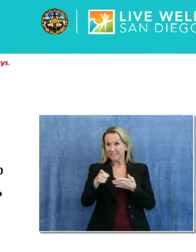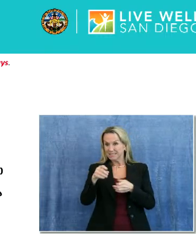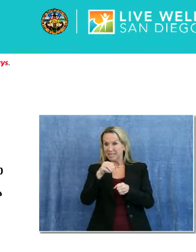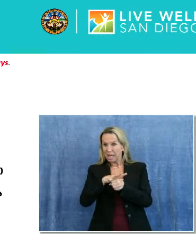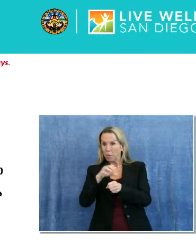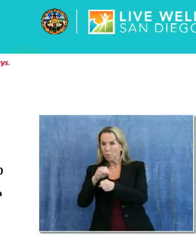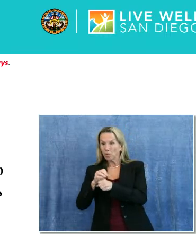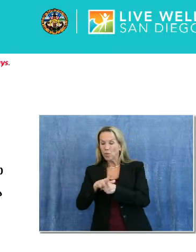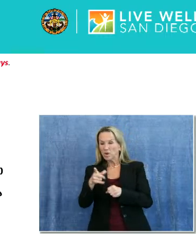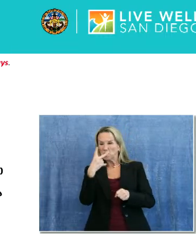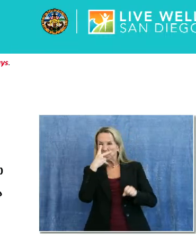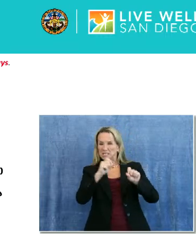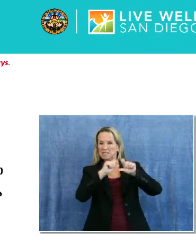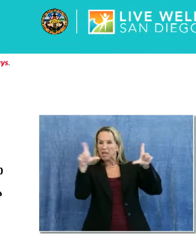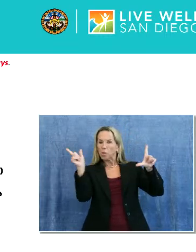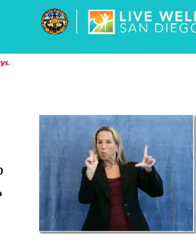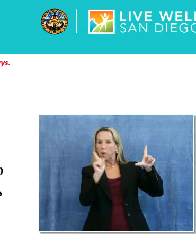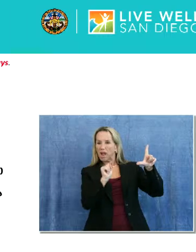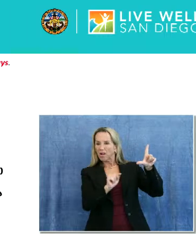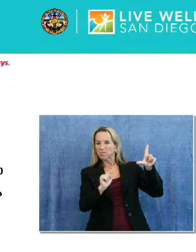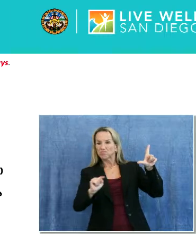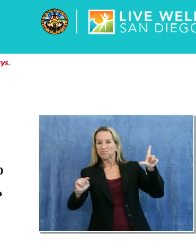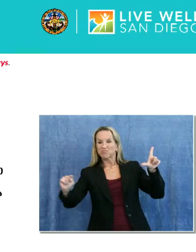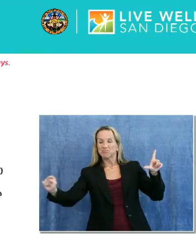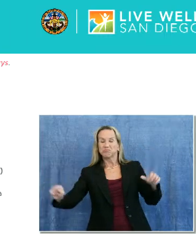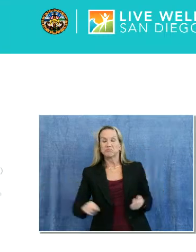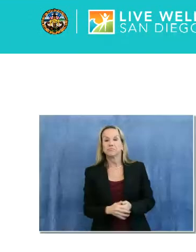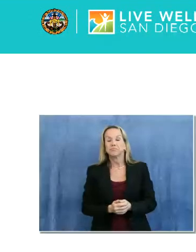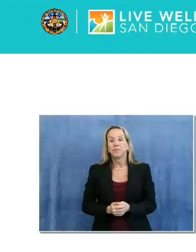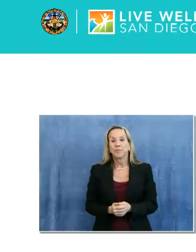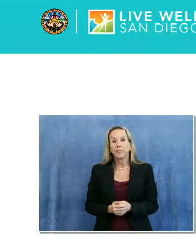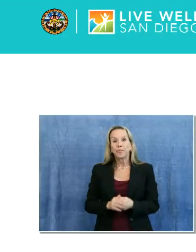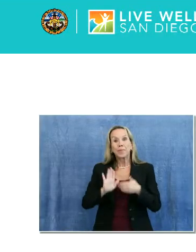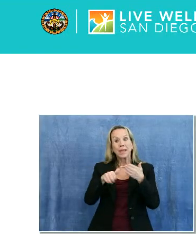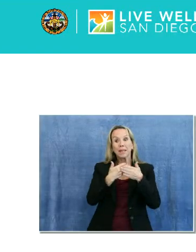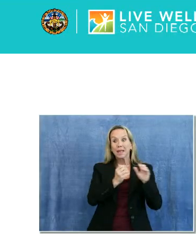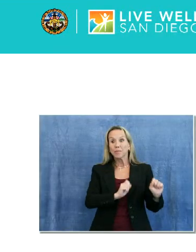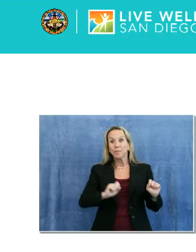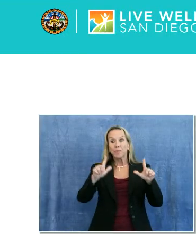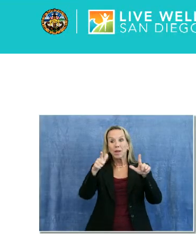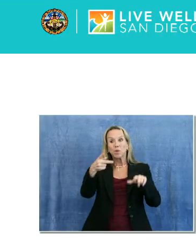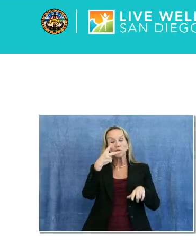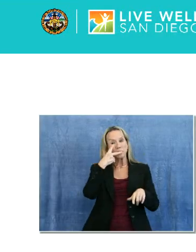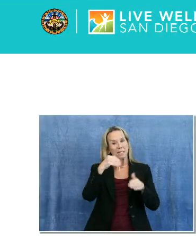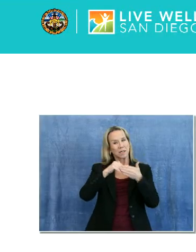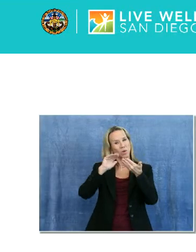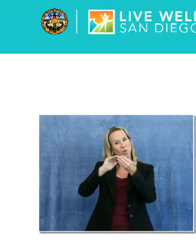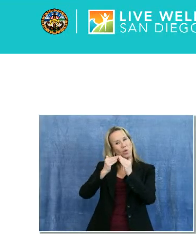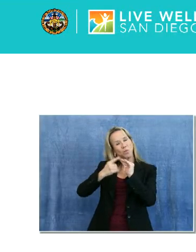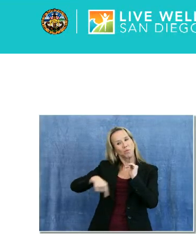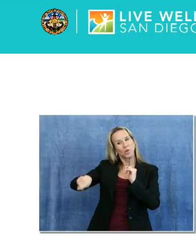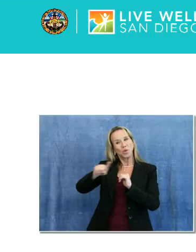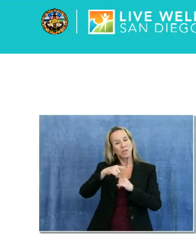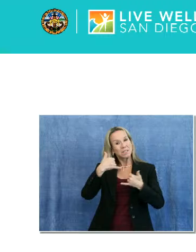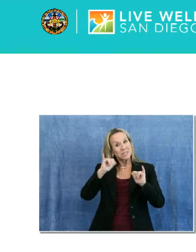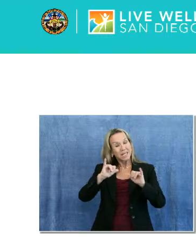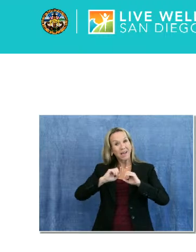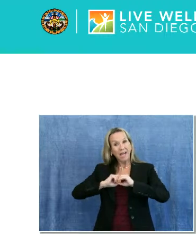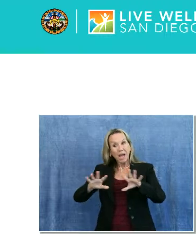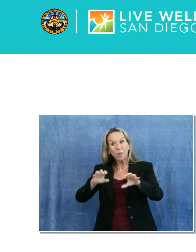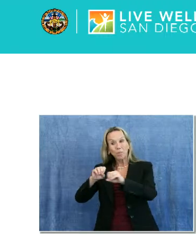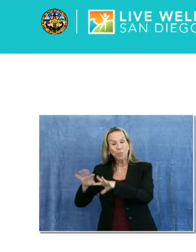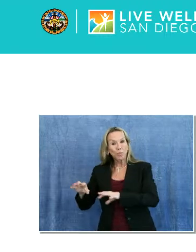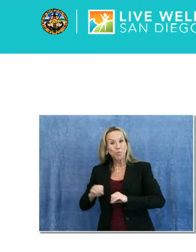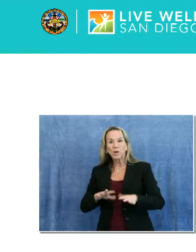provided on this slide. Now, on the next slide, the number of COVID-19 outbreaks in community settings continue to